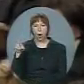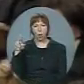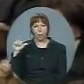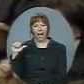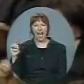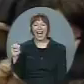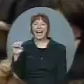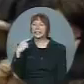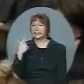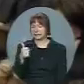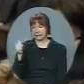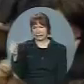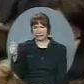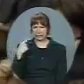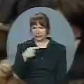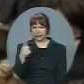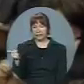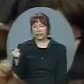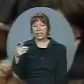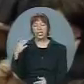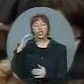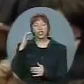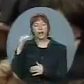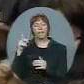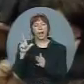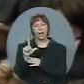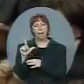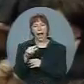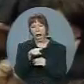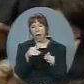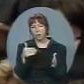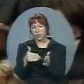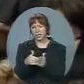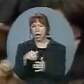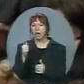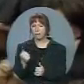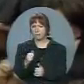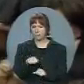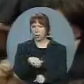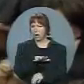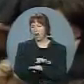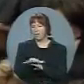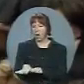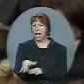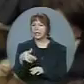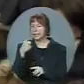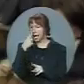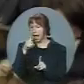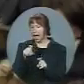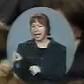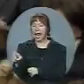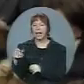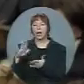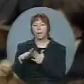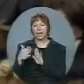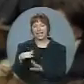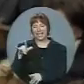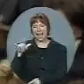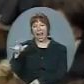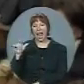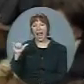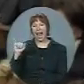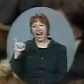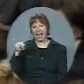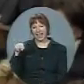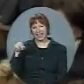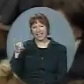of the Liberal leader could well impact investigations into the Air India incident. I know that other prominent Liberals have spoken out in favour of